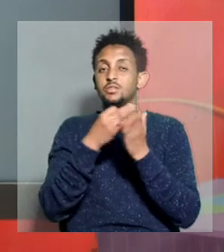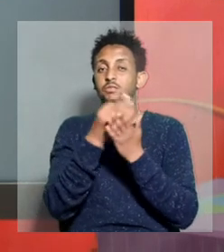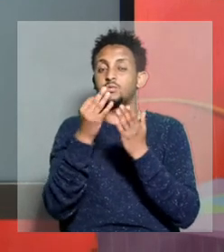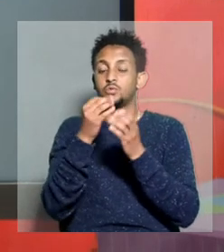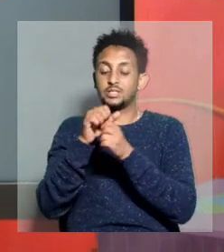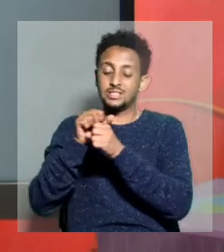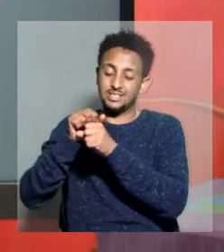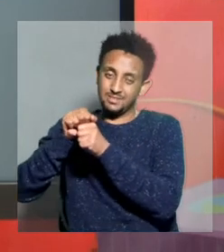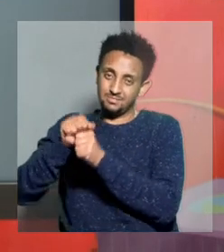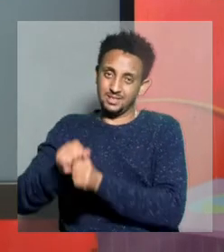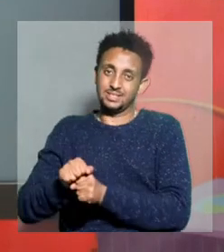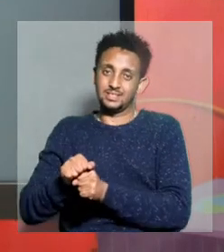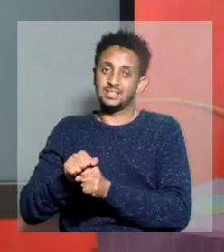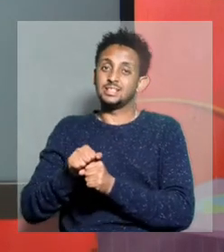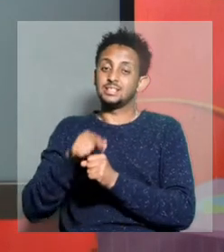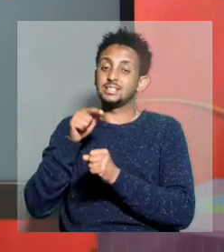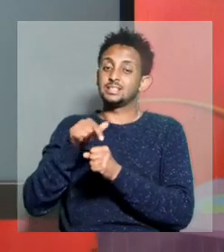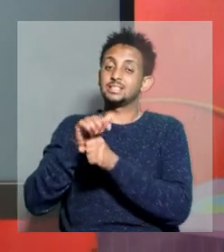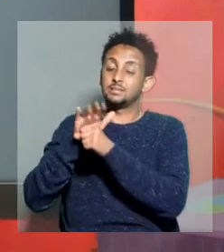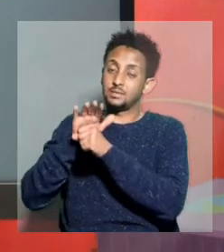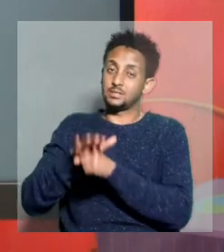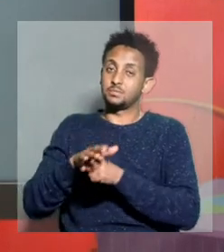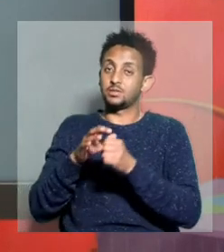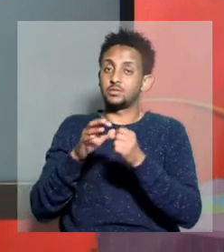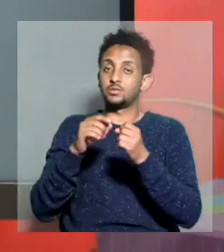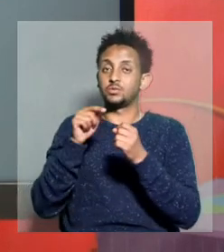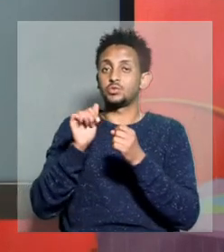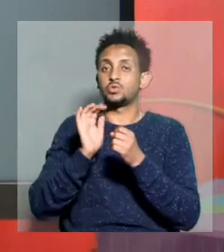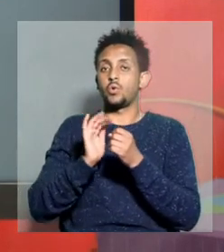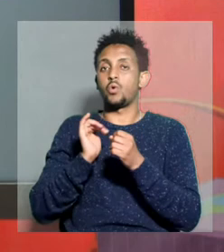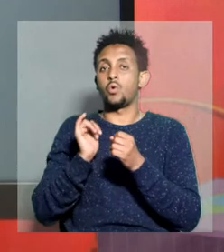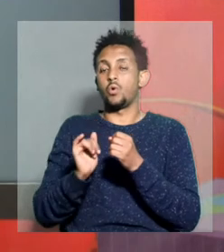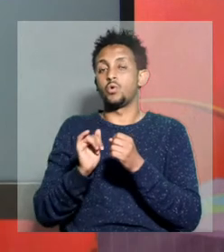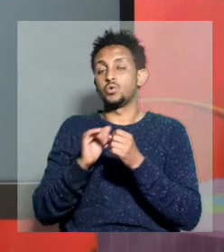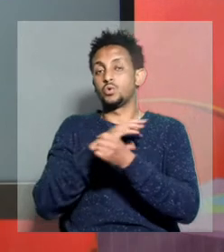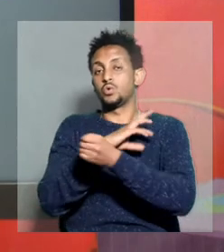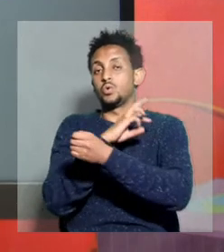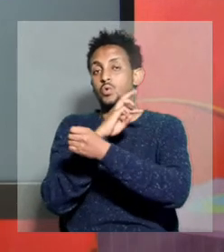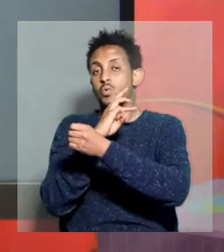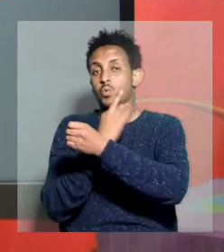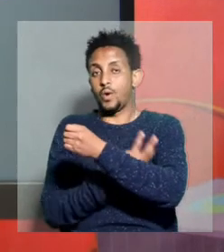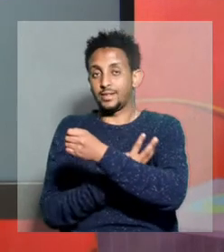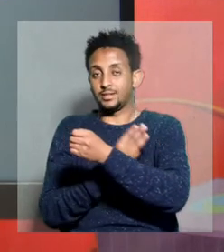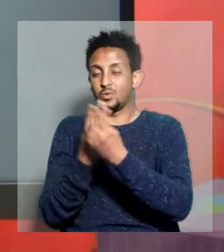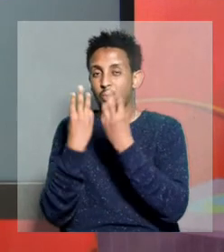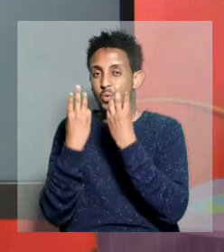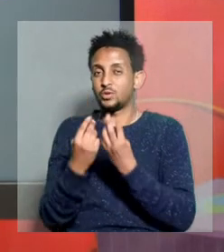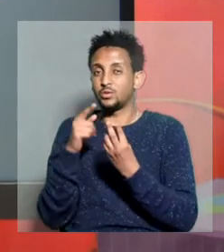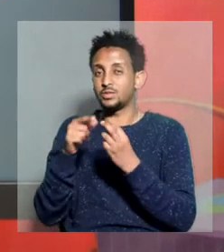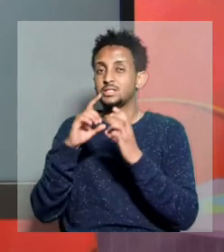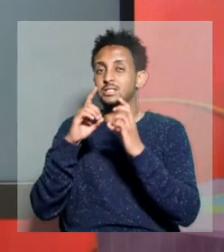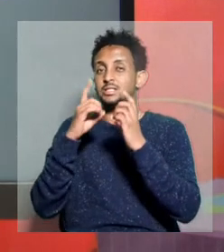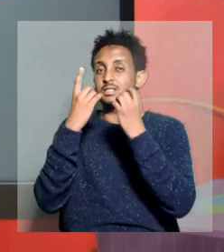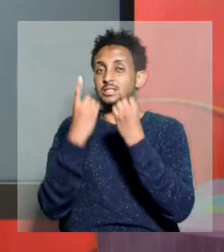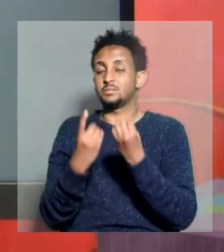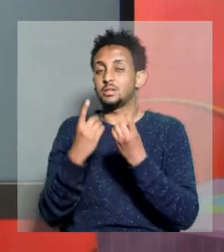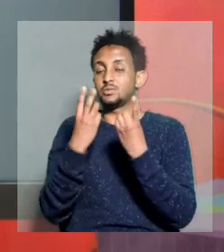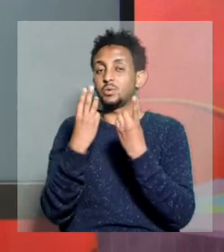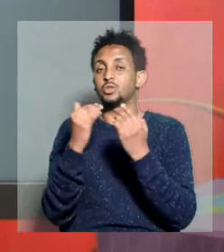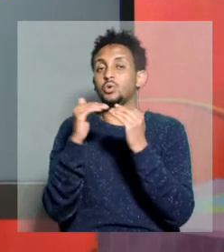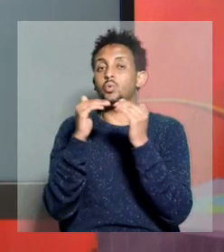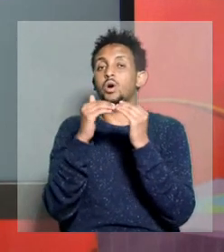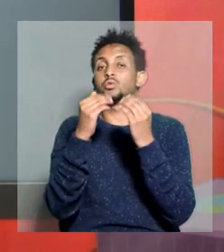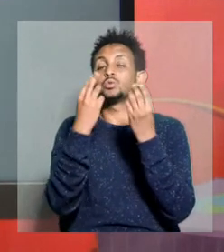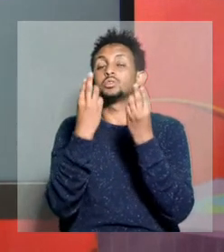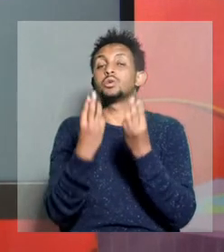is displaced. And this displaced fluid has its own weight, weight of the displaced fluid. Weight of the displaced fluid equals